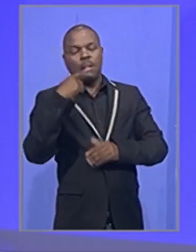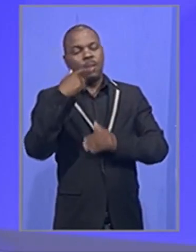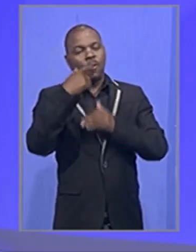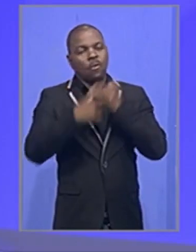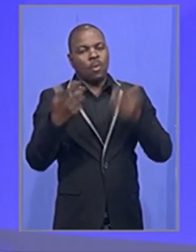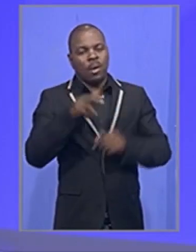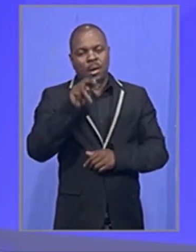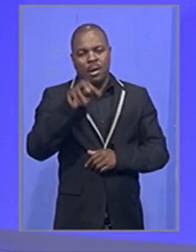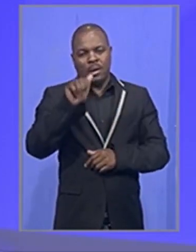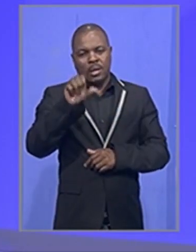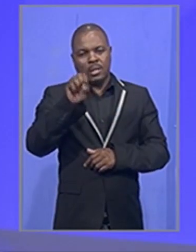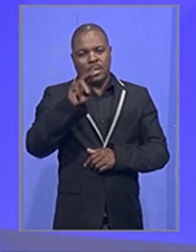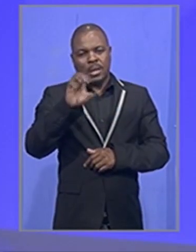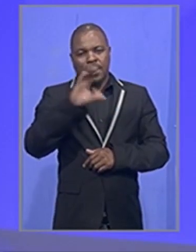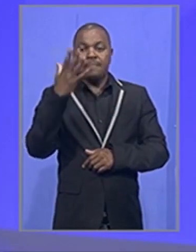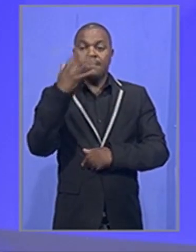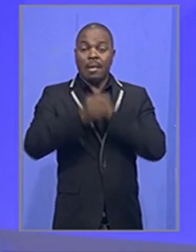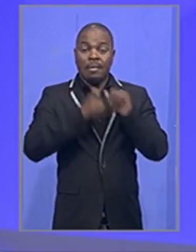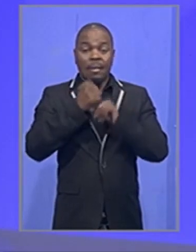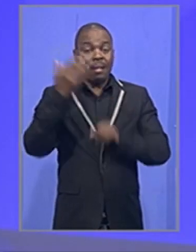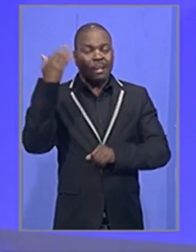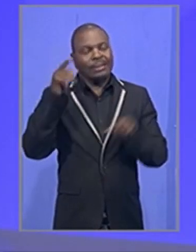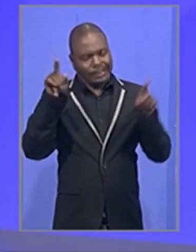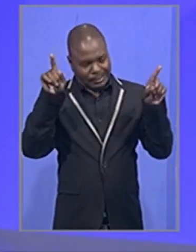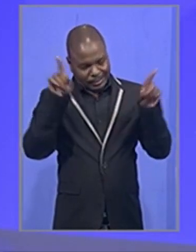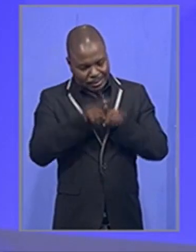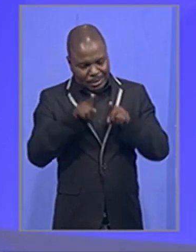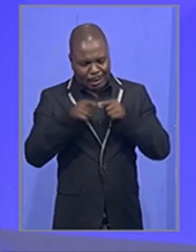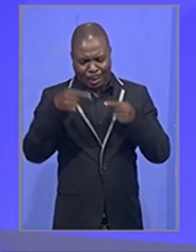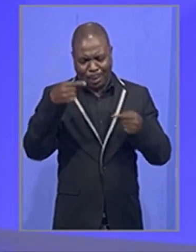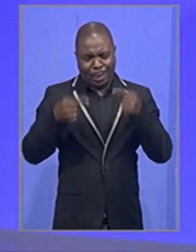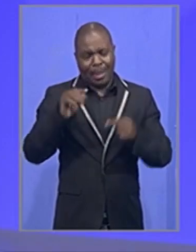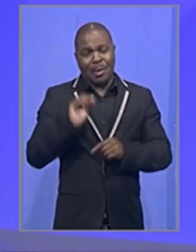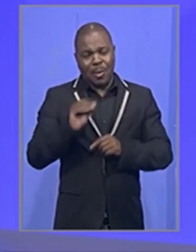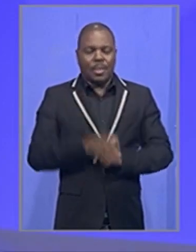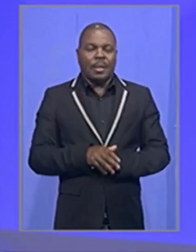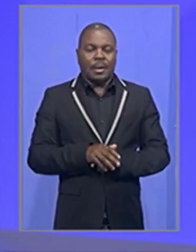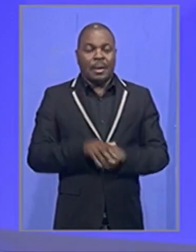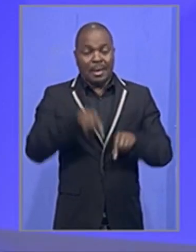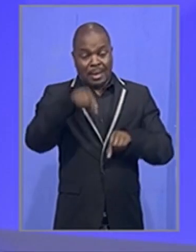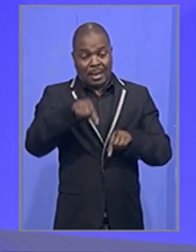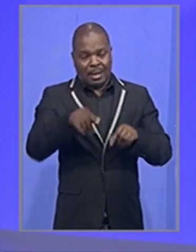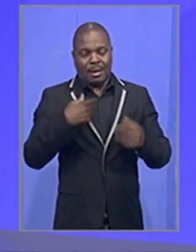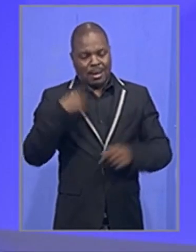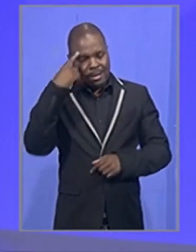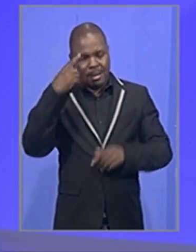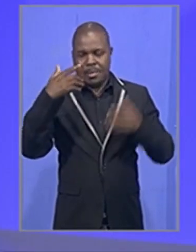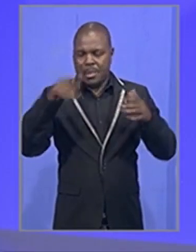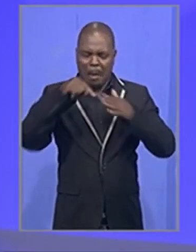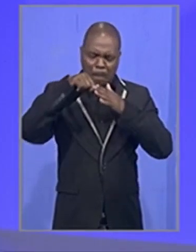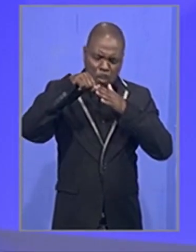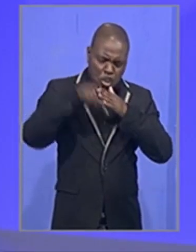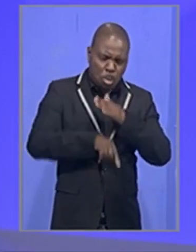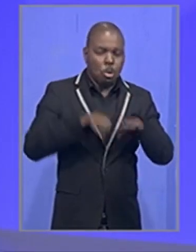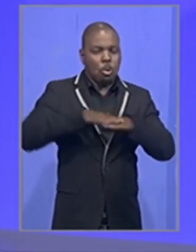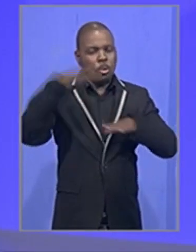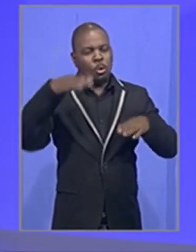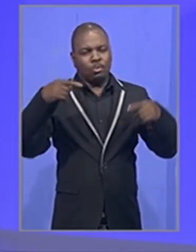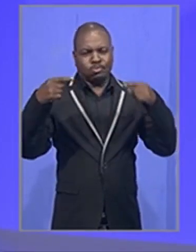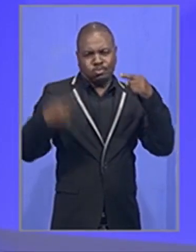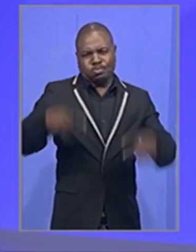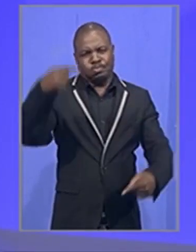Nasrec le montse hlano tse fitileng ho no ho ntse ho ina le dikgulagulano empa sena se batla se bile se tibile ka ho feta ha o fihla tabeng